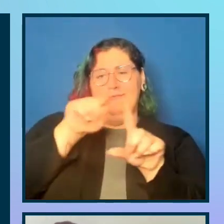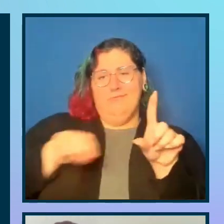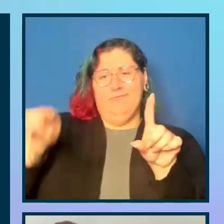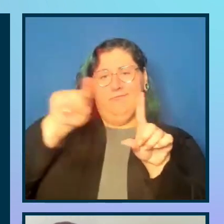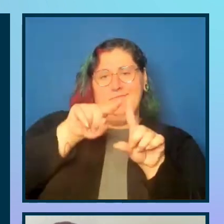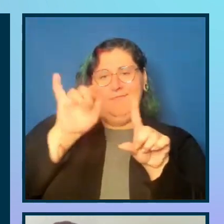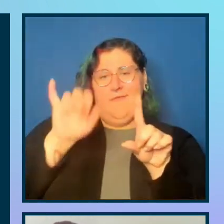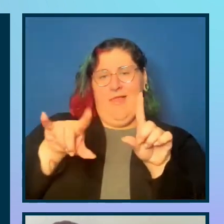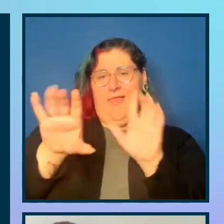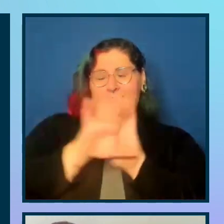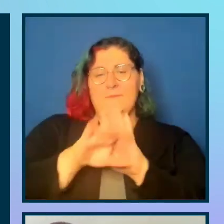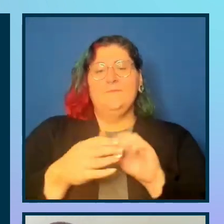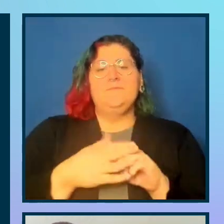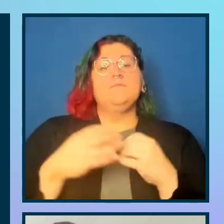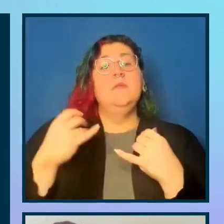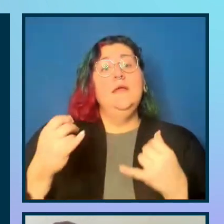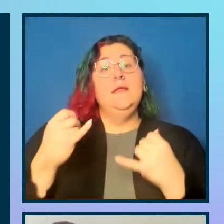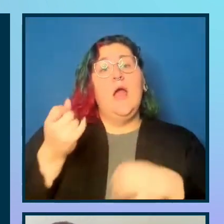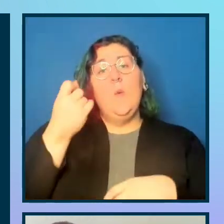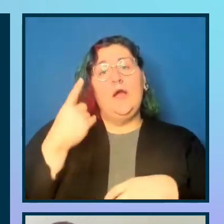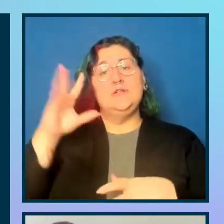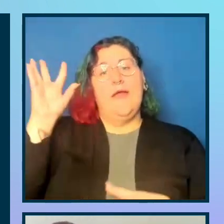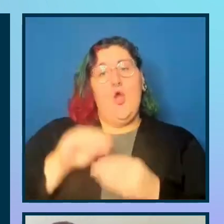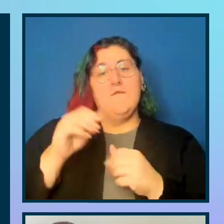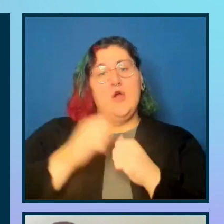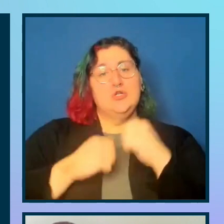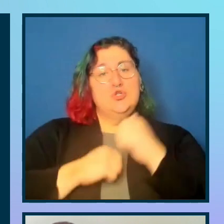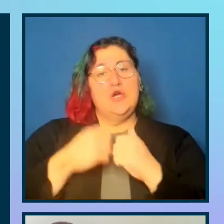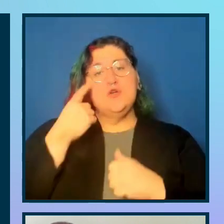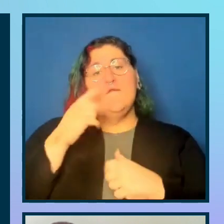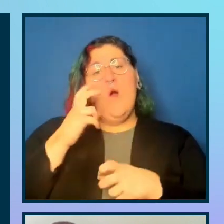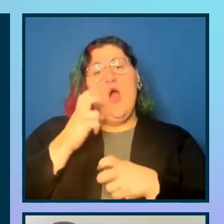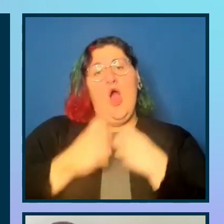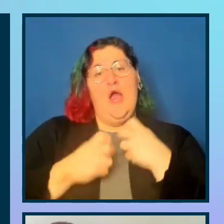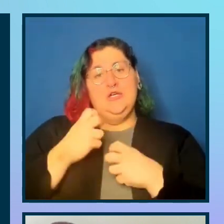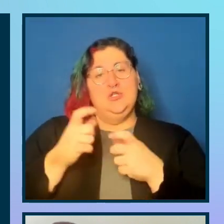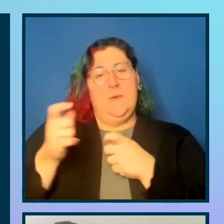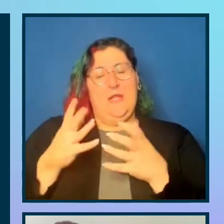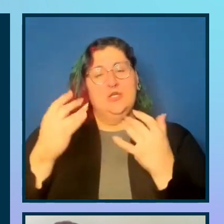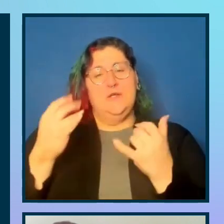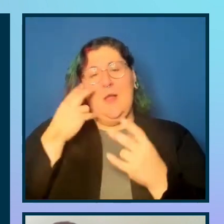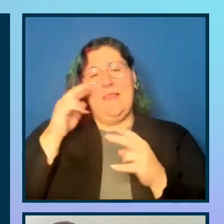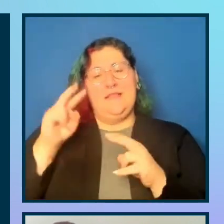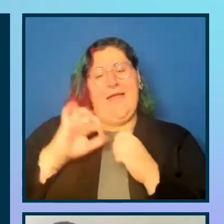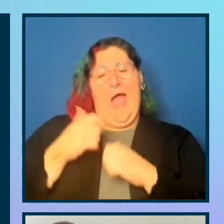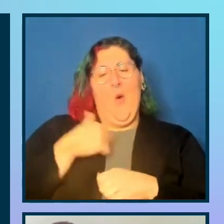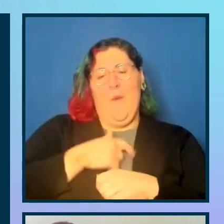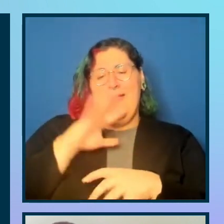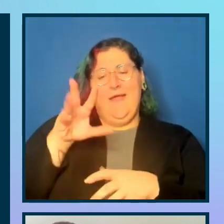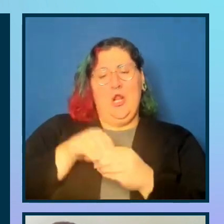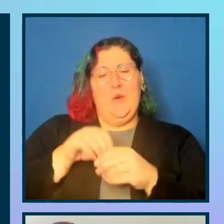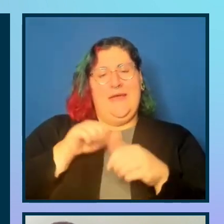Now that we understand the overall structure of our Issue Manager app, let's take a look at the first example of how we built accessibility into our forms by looking